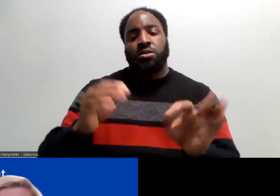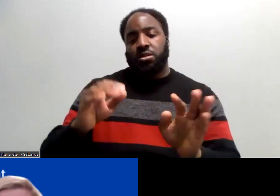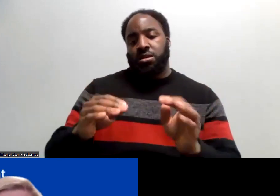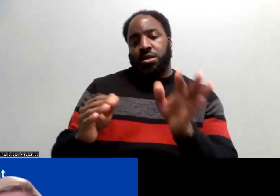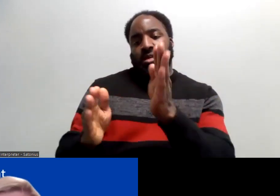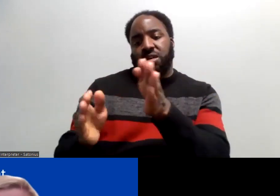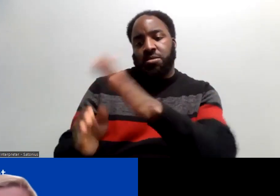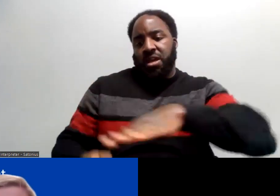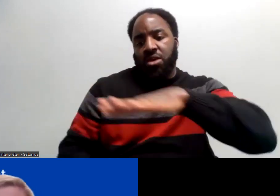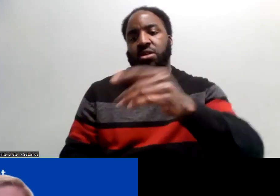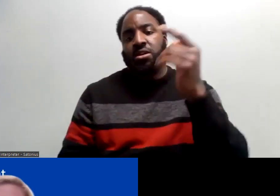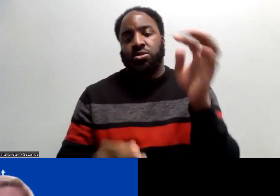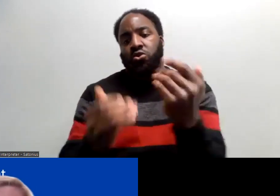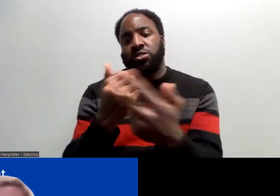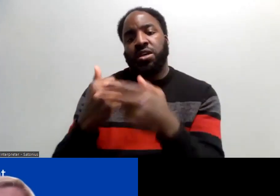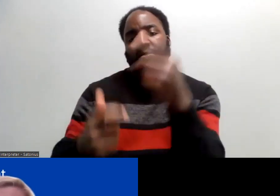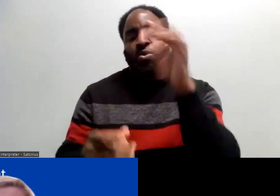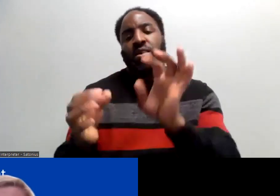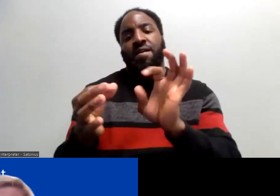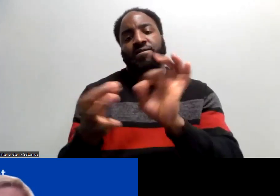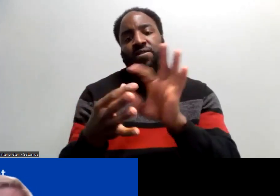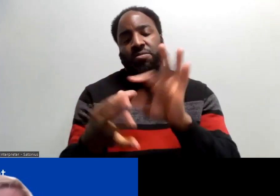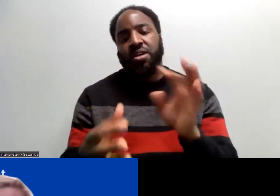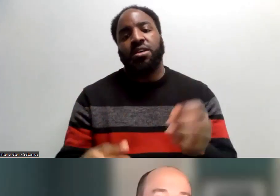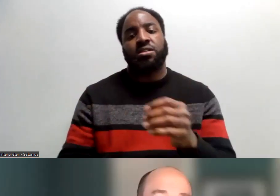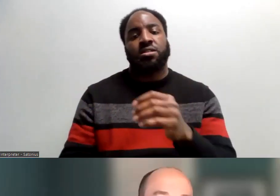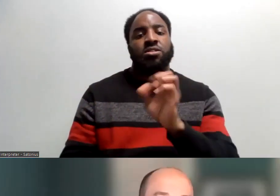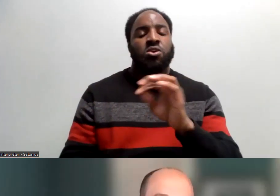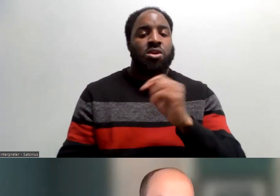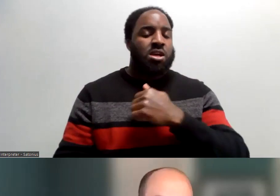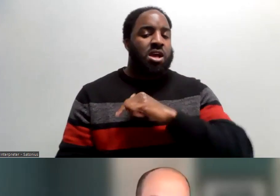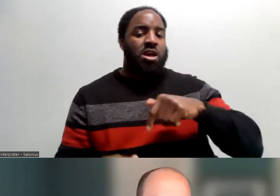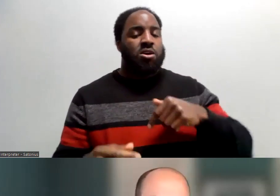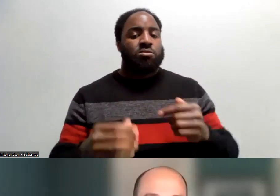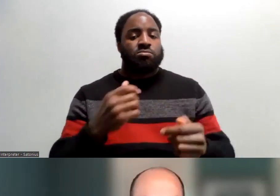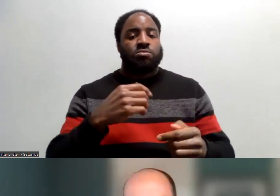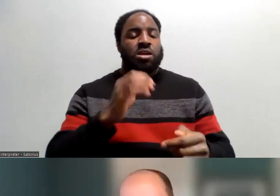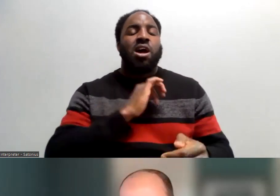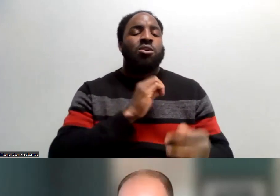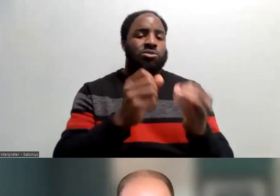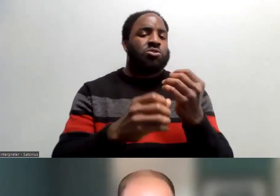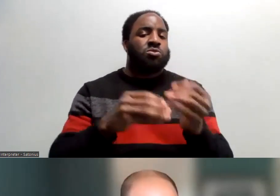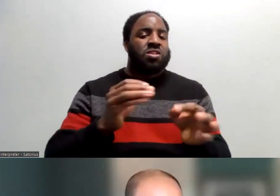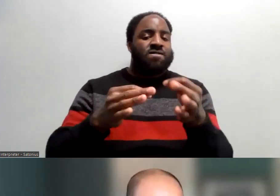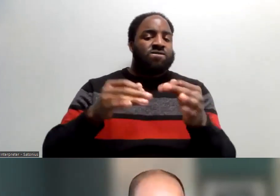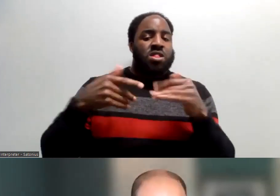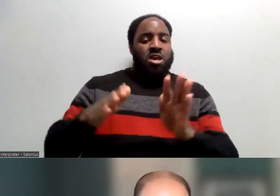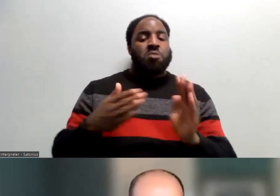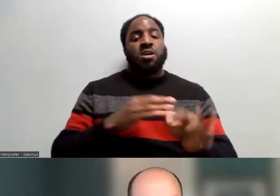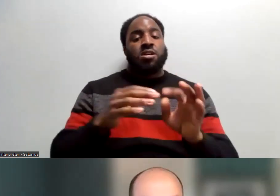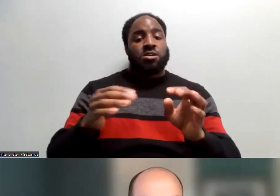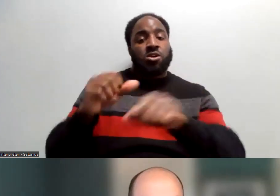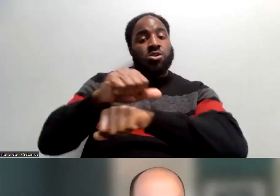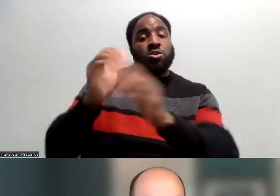Okay, great. So I'll say that just to sort of free my colleagues here too, that if they want to start with some questions that aren't part of